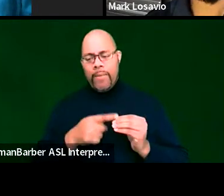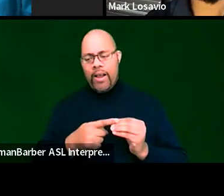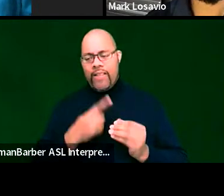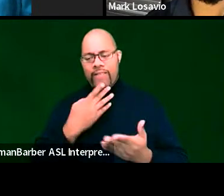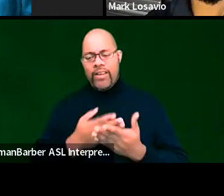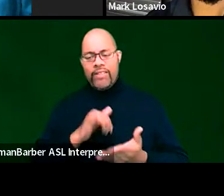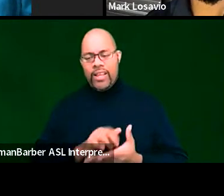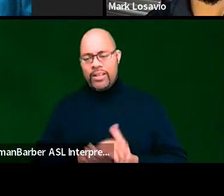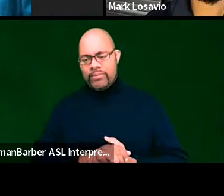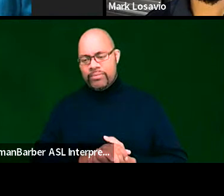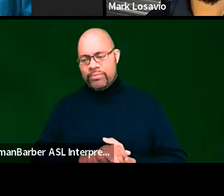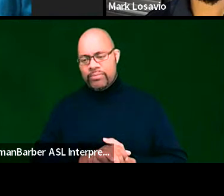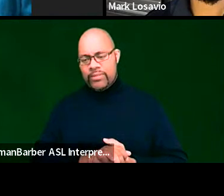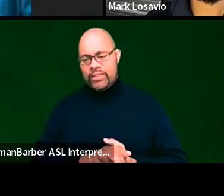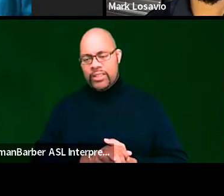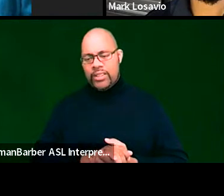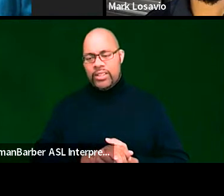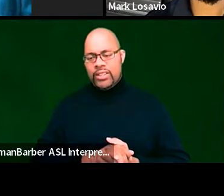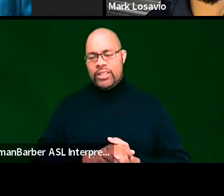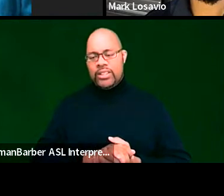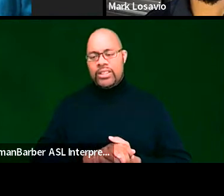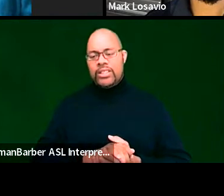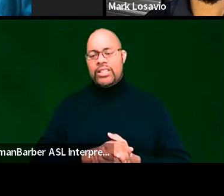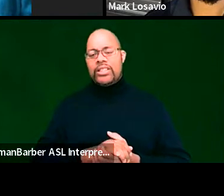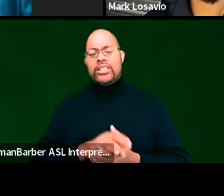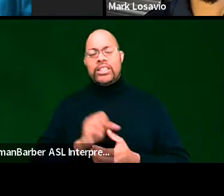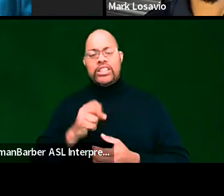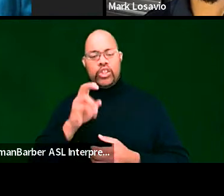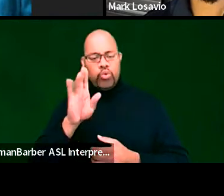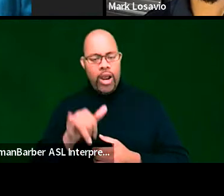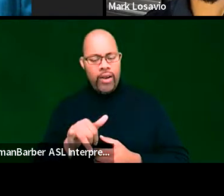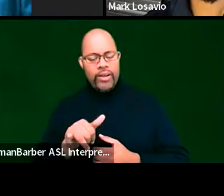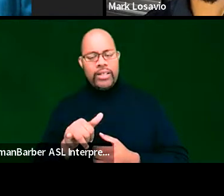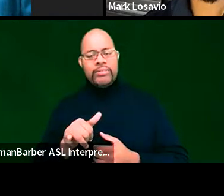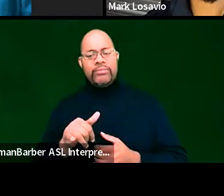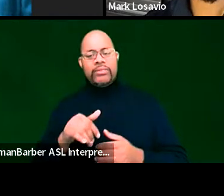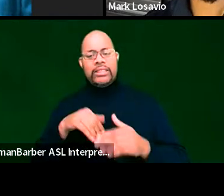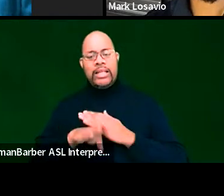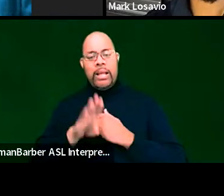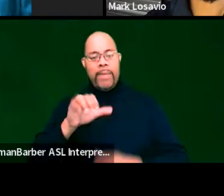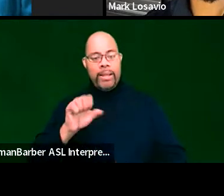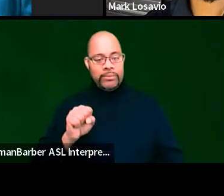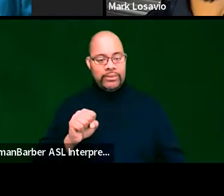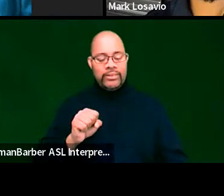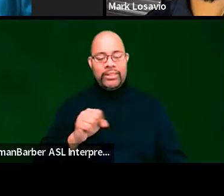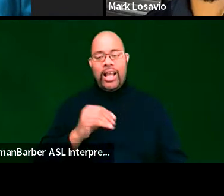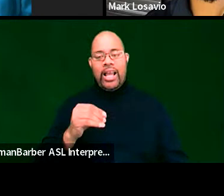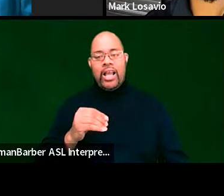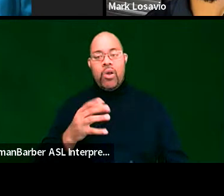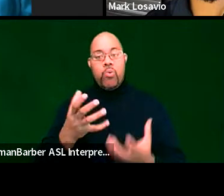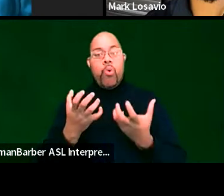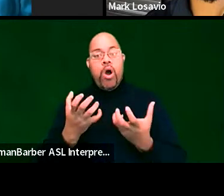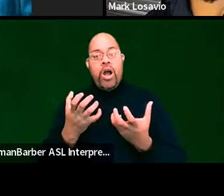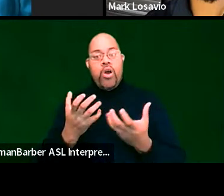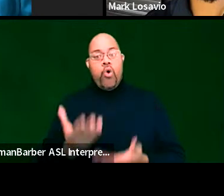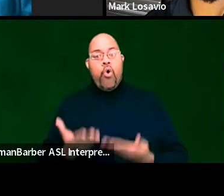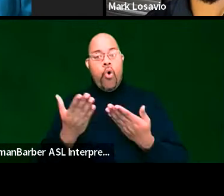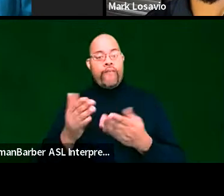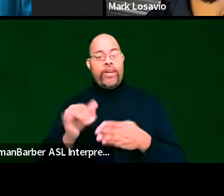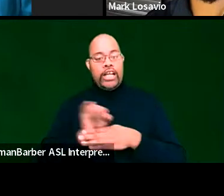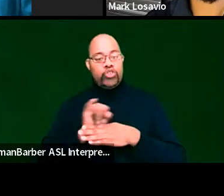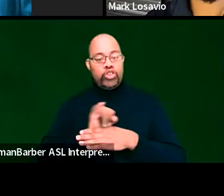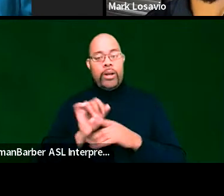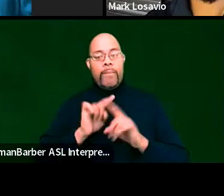fact that when National Marine Sanctuaries, you know, came to BIMS and, you know, wanted to offer an